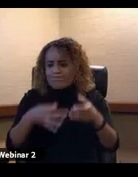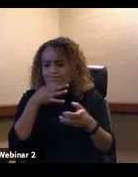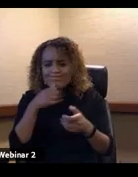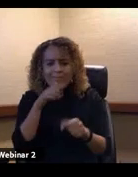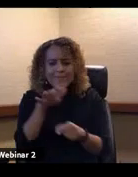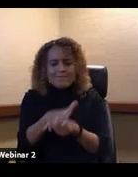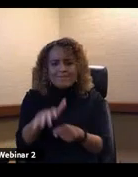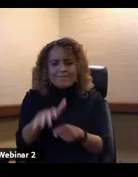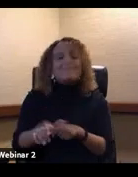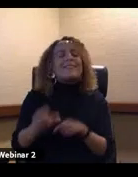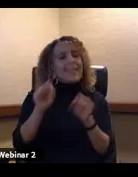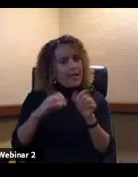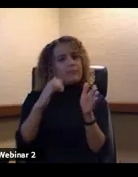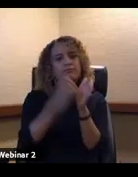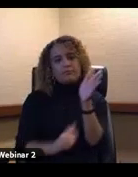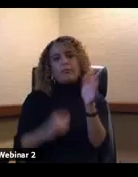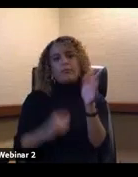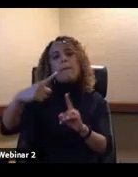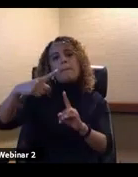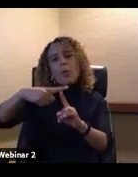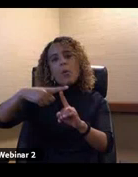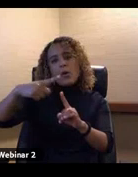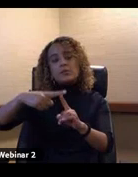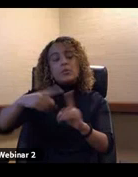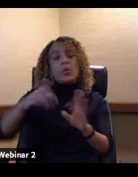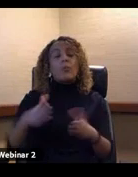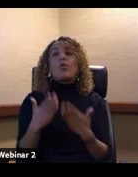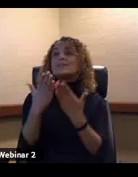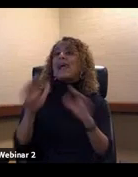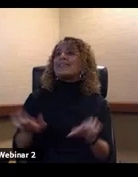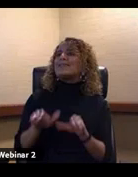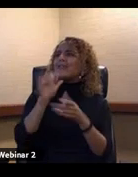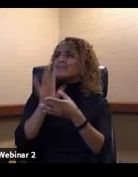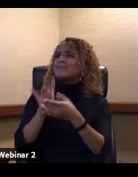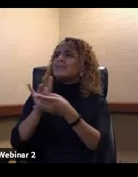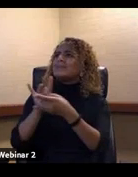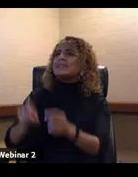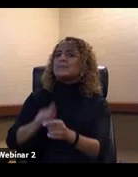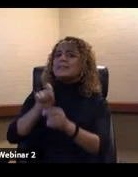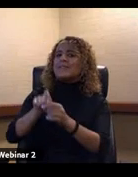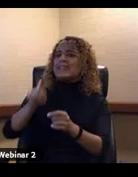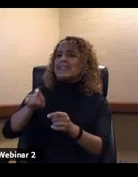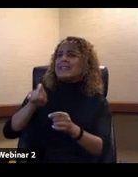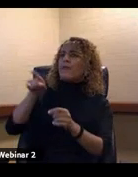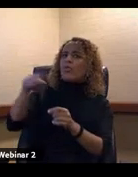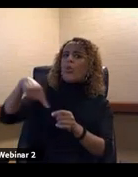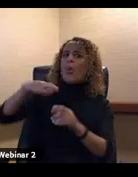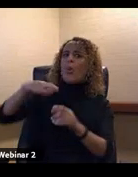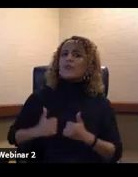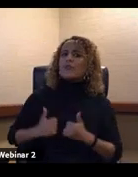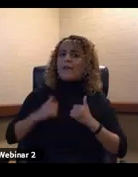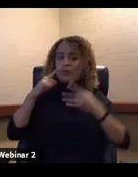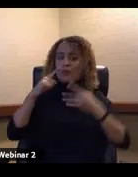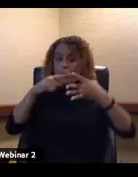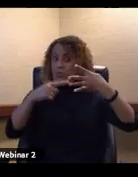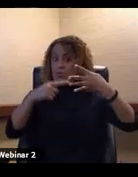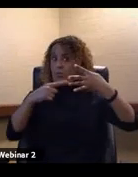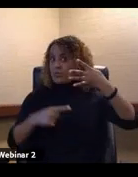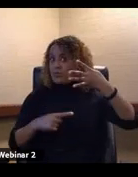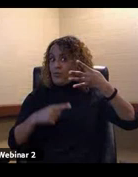can also cost you points, or proposing activities that aren't specific to you about the needs of the survivors of these 4